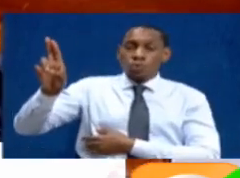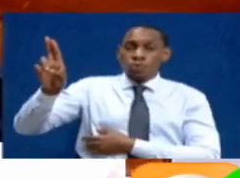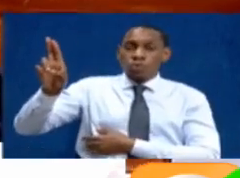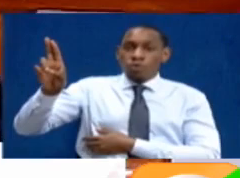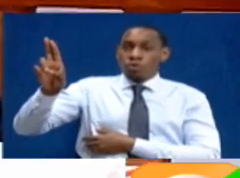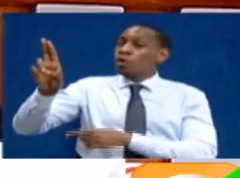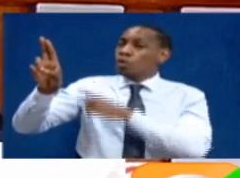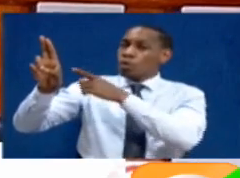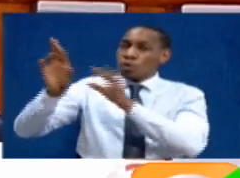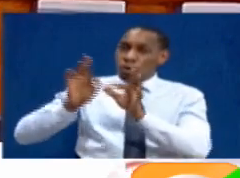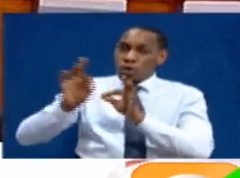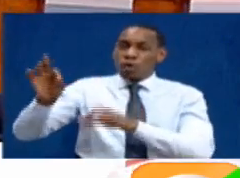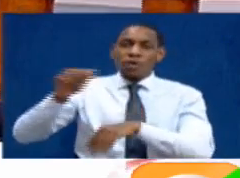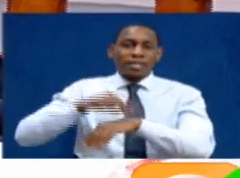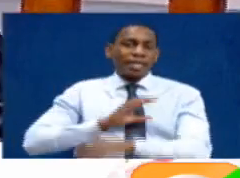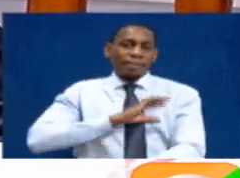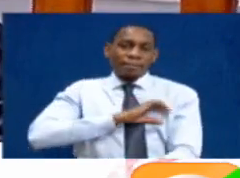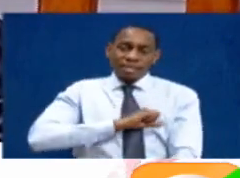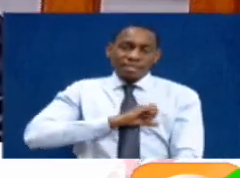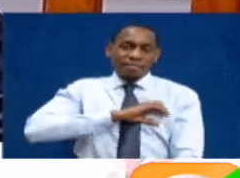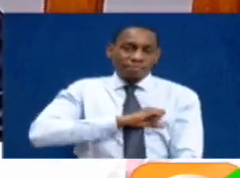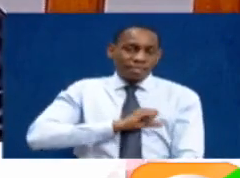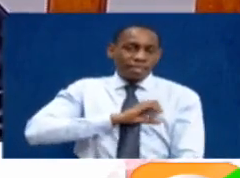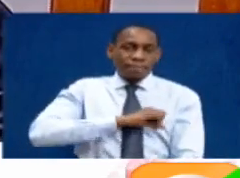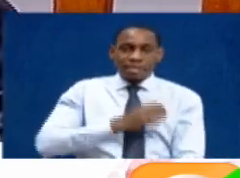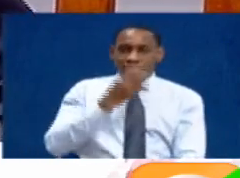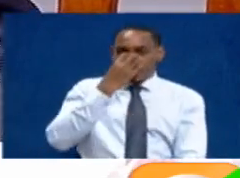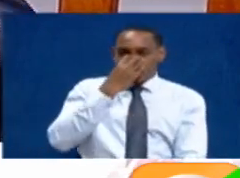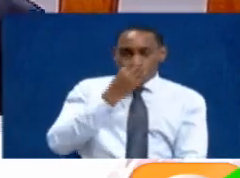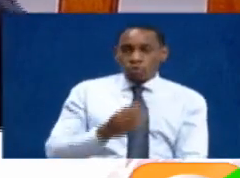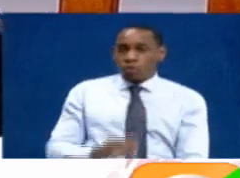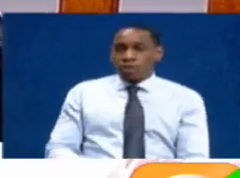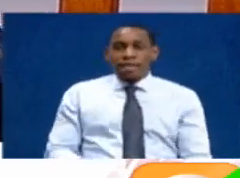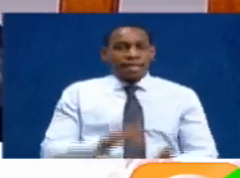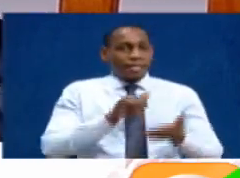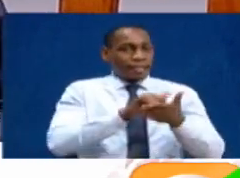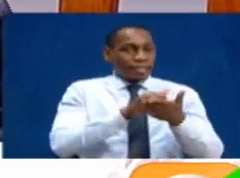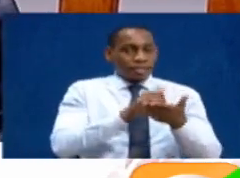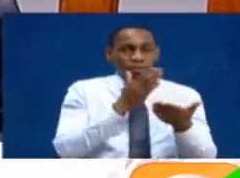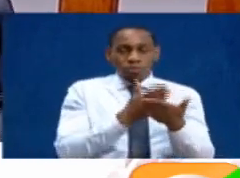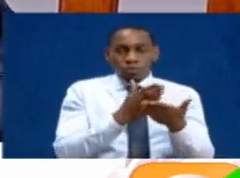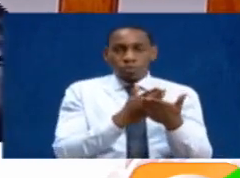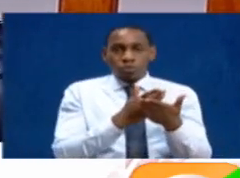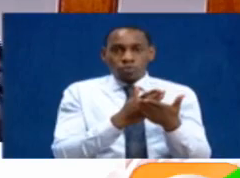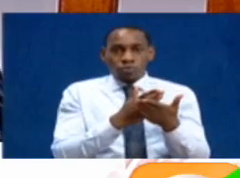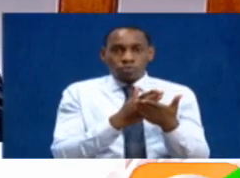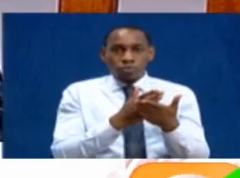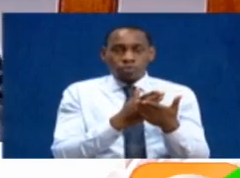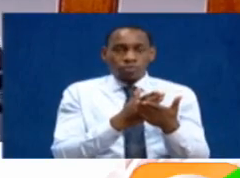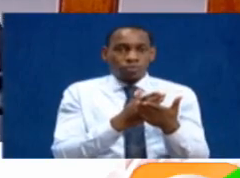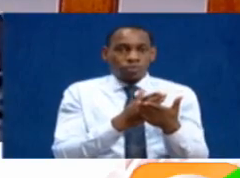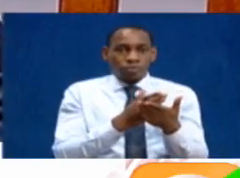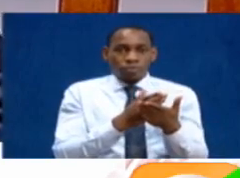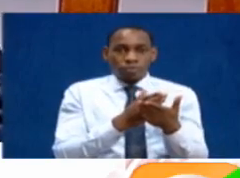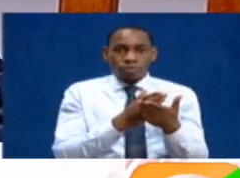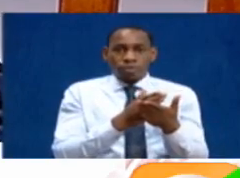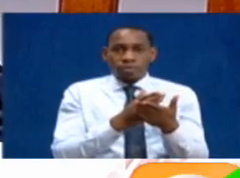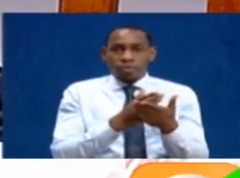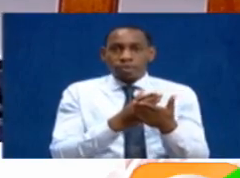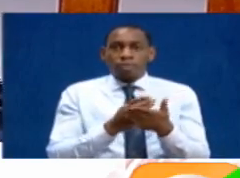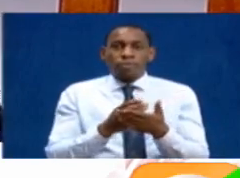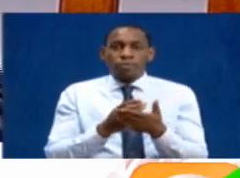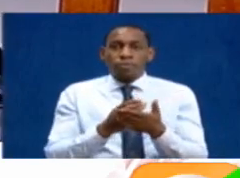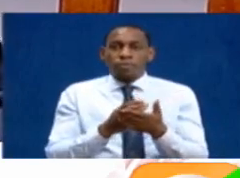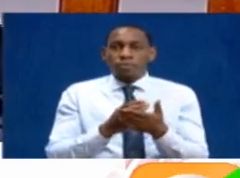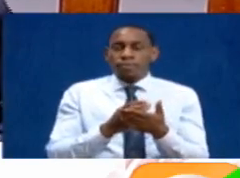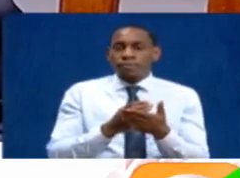It took him a long time to persevere William Samoei Ruto. Why? Of which couldn't take his father to persevere, the late Jaramogi